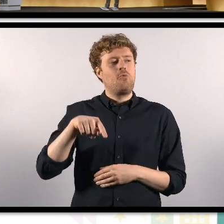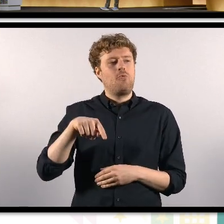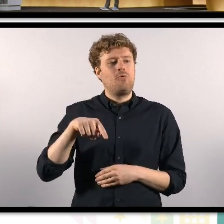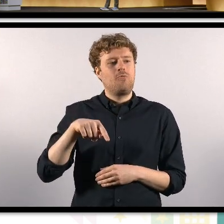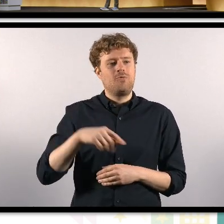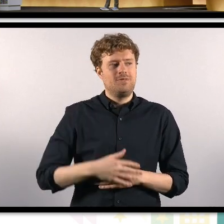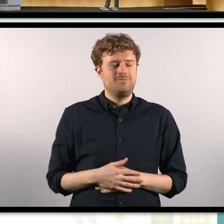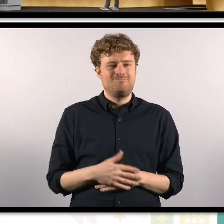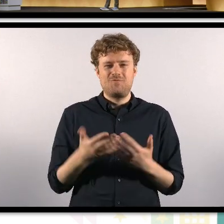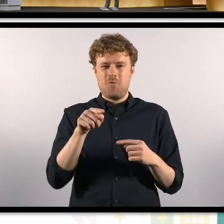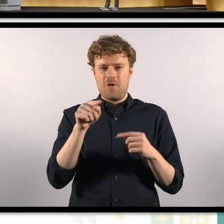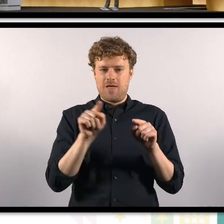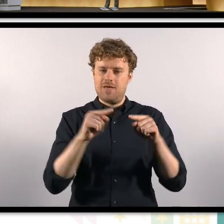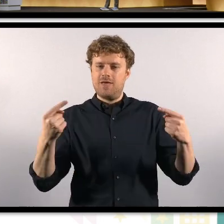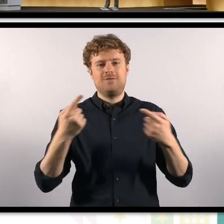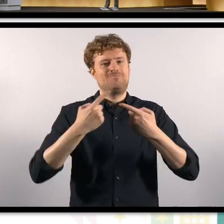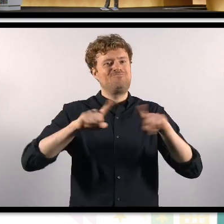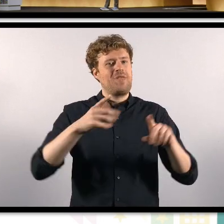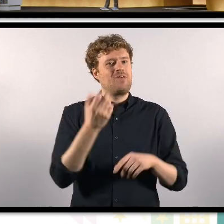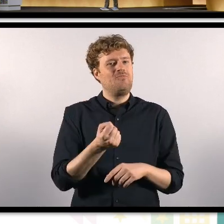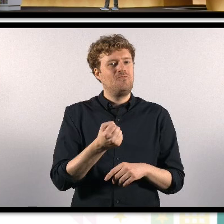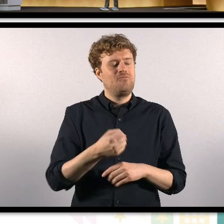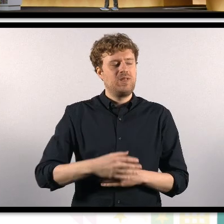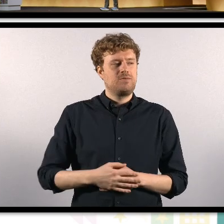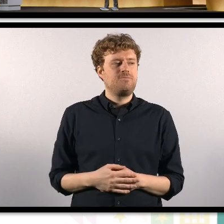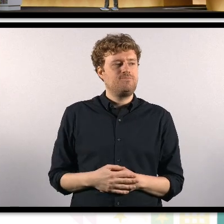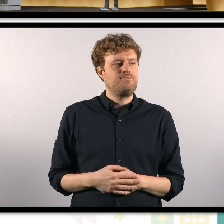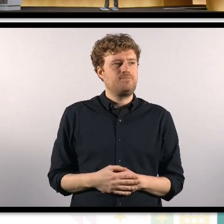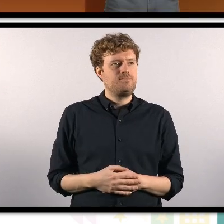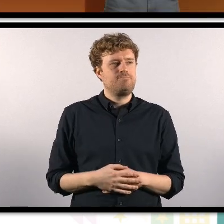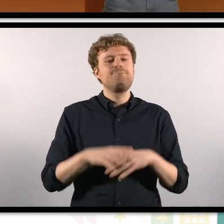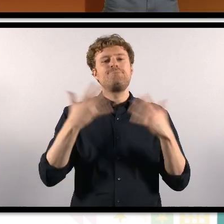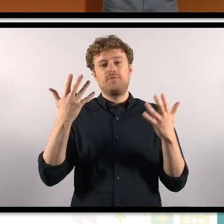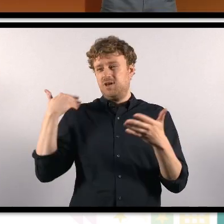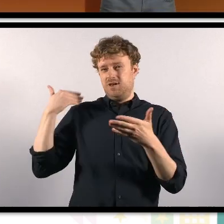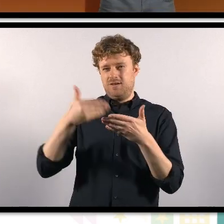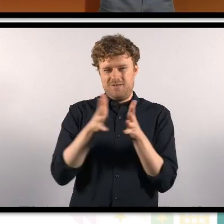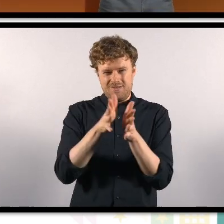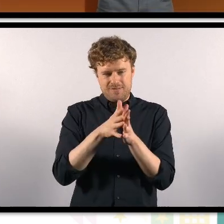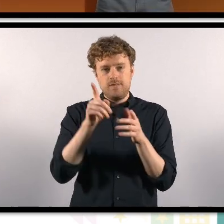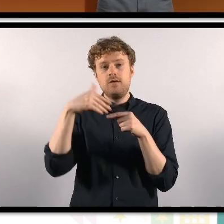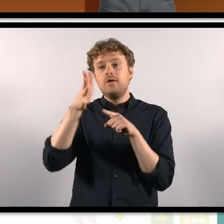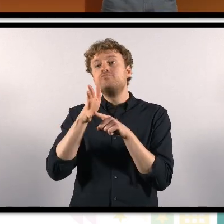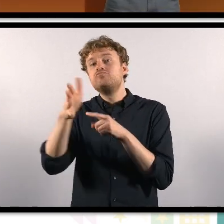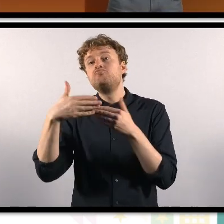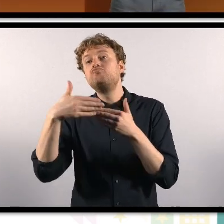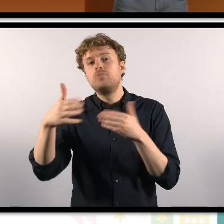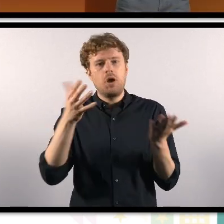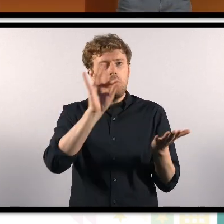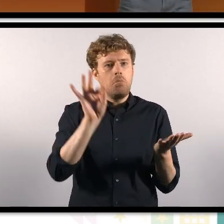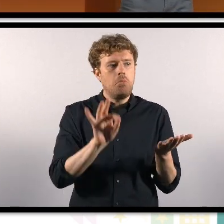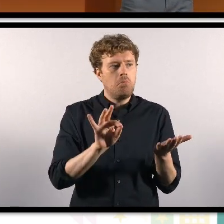So the roadmap for the future is the infrastructure is, of course, adding more words and making it kind